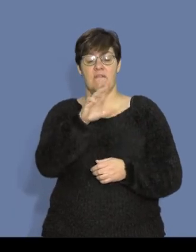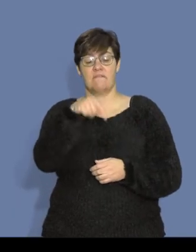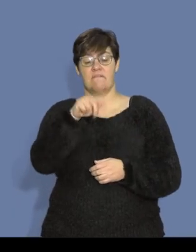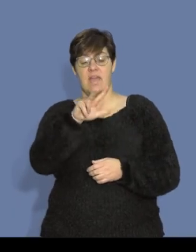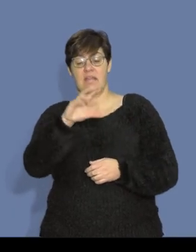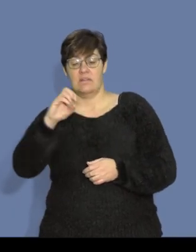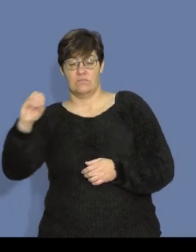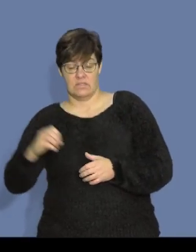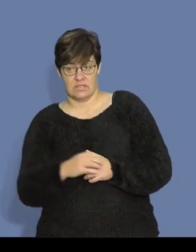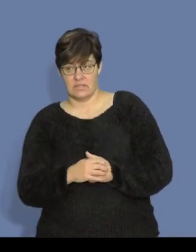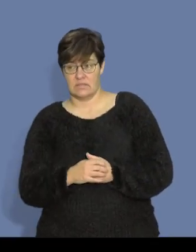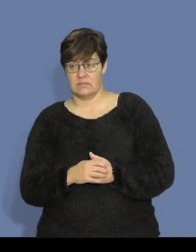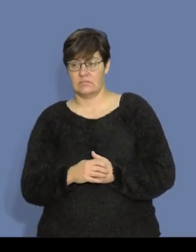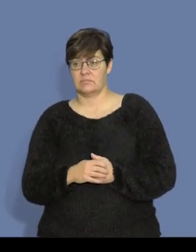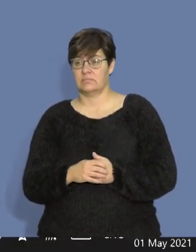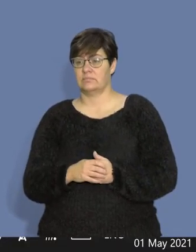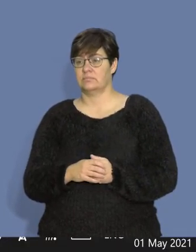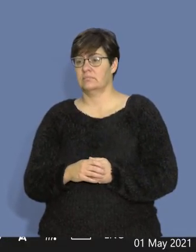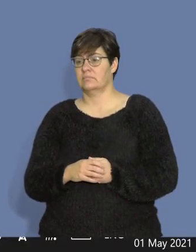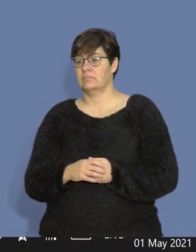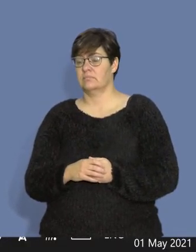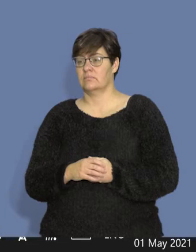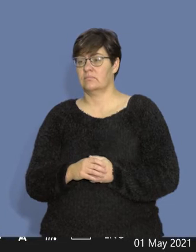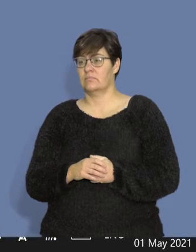145,800. Again, let's do our calculation.